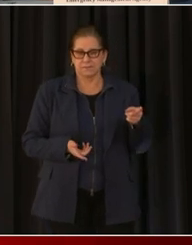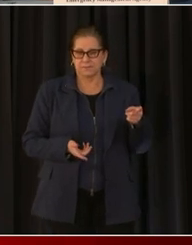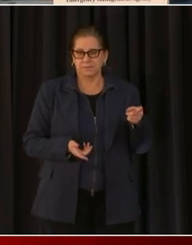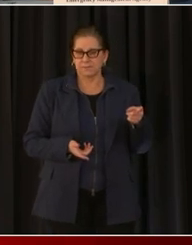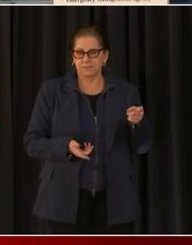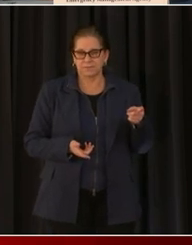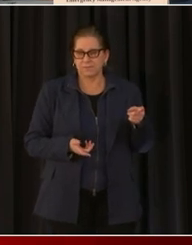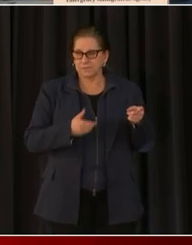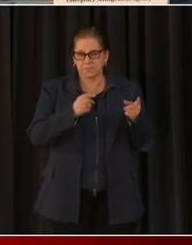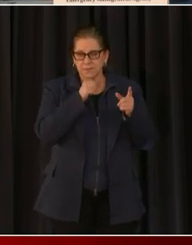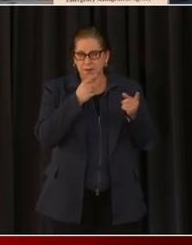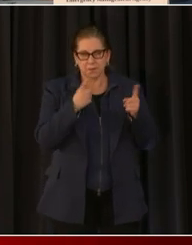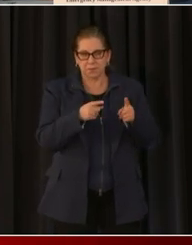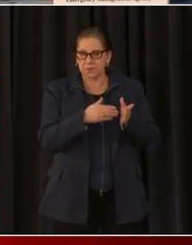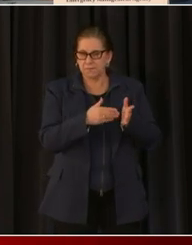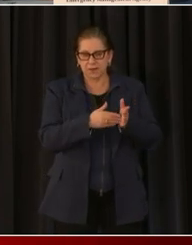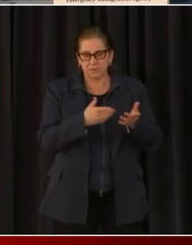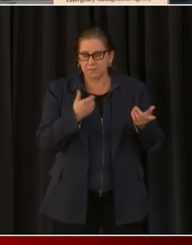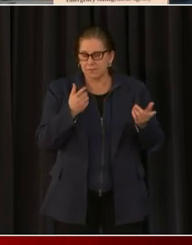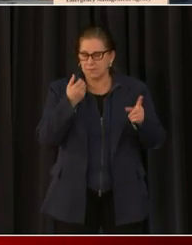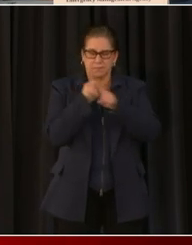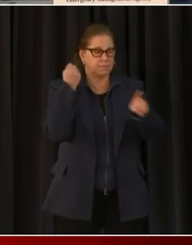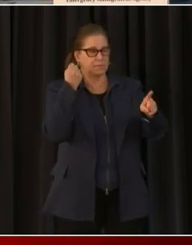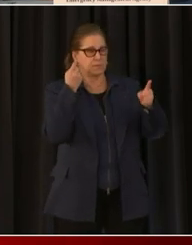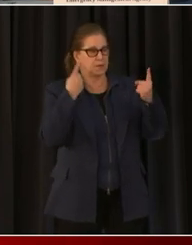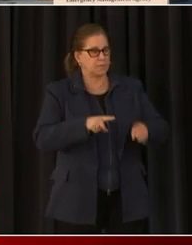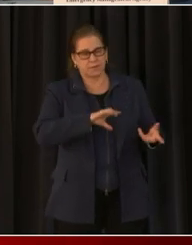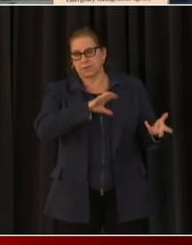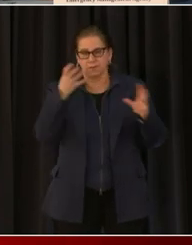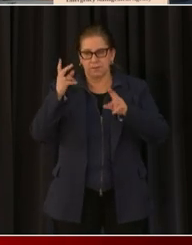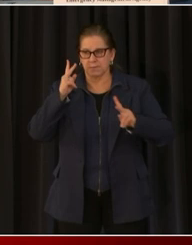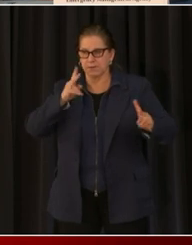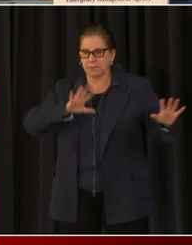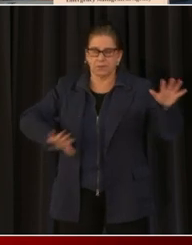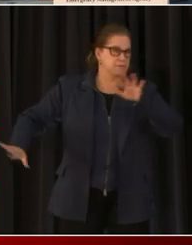there is not a lot of redundancy in their power.